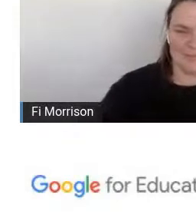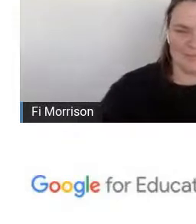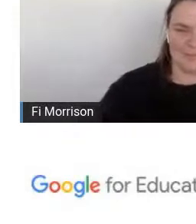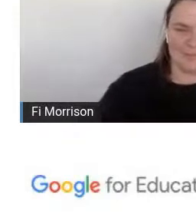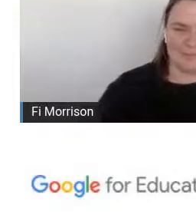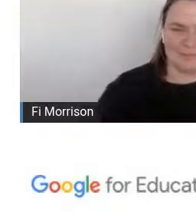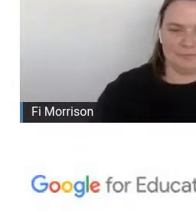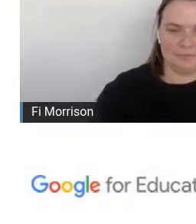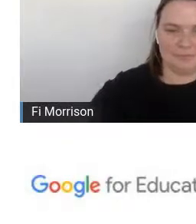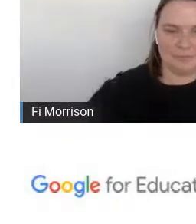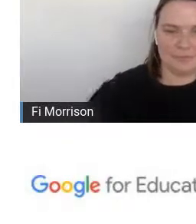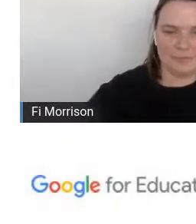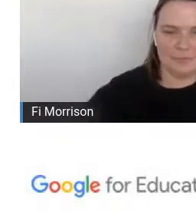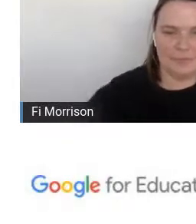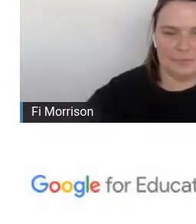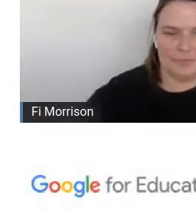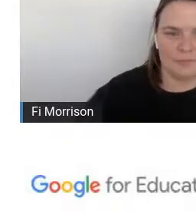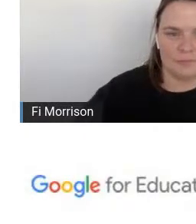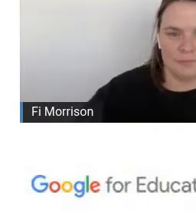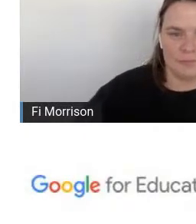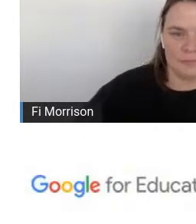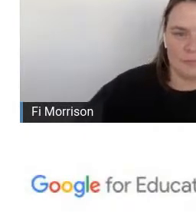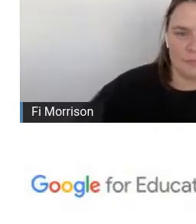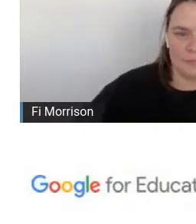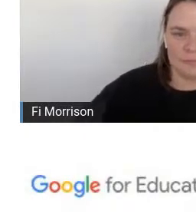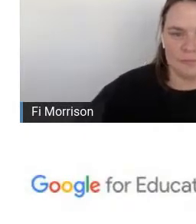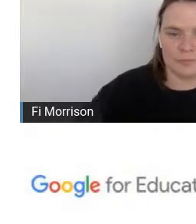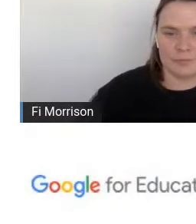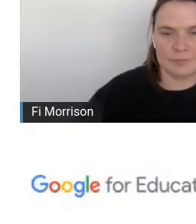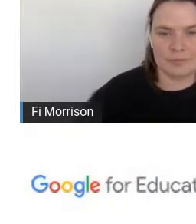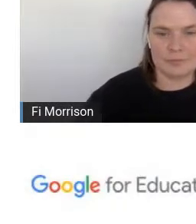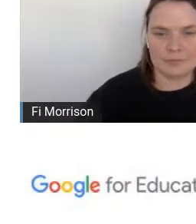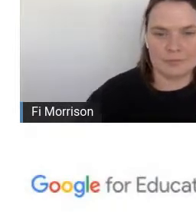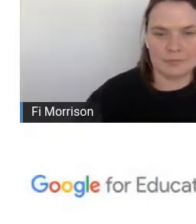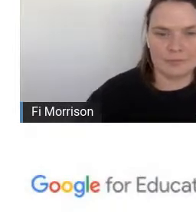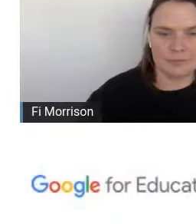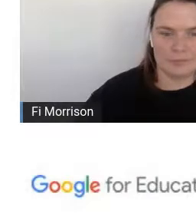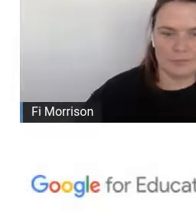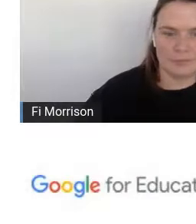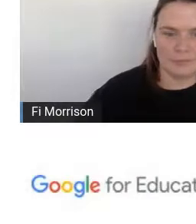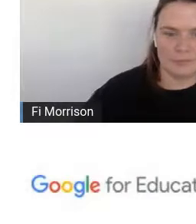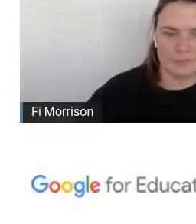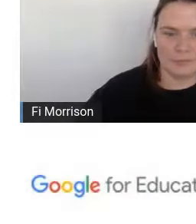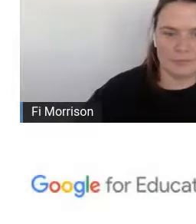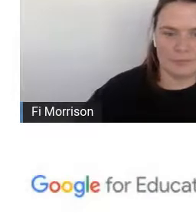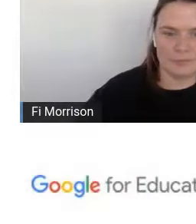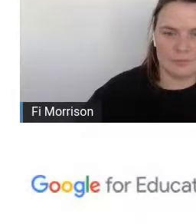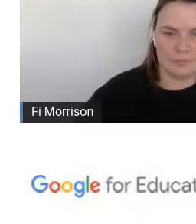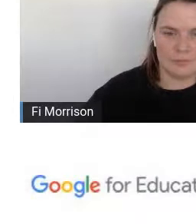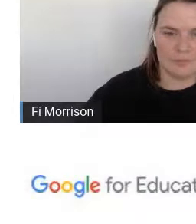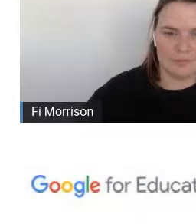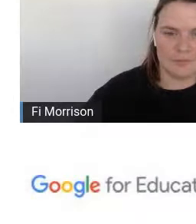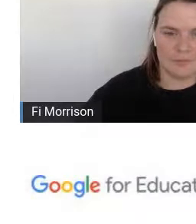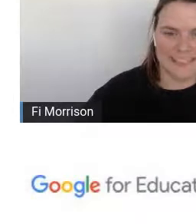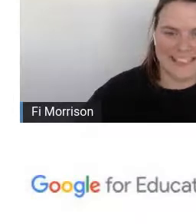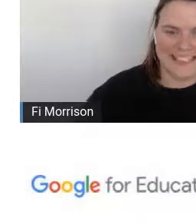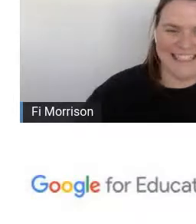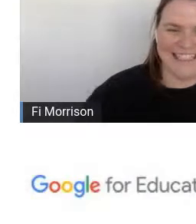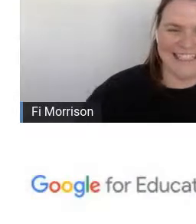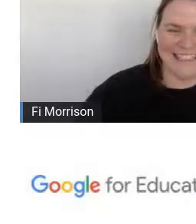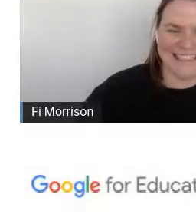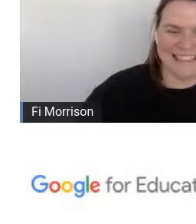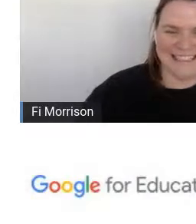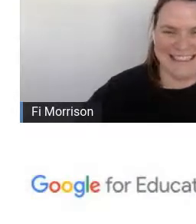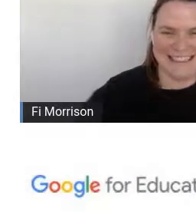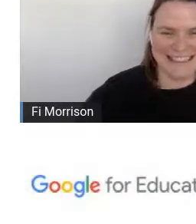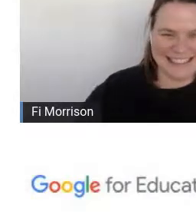the micro-credentialing. I mean, last week, I'm pretty sure Steve and I were saying that we wanted micro-credentials just for turning up each week, and yeah, I'm not